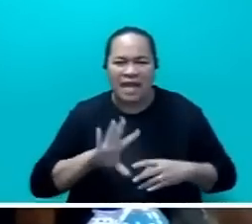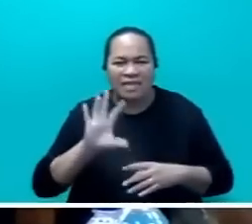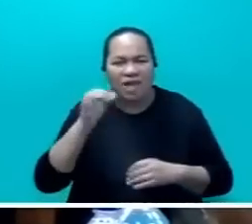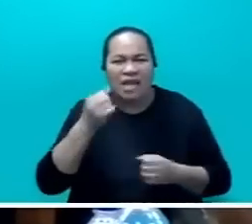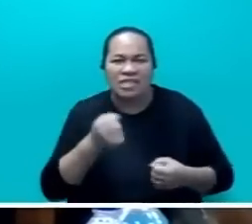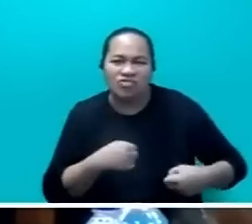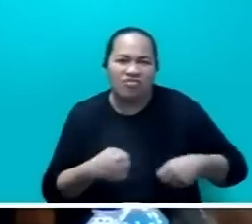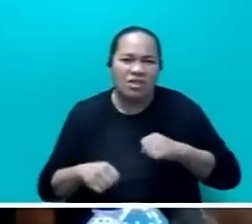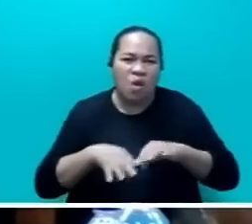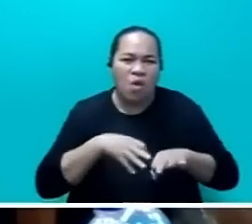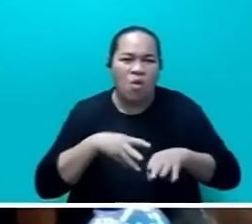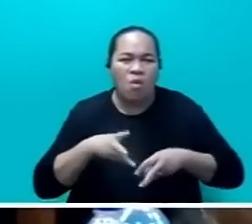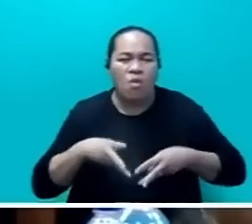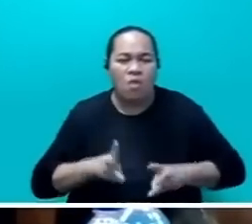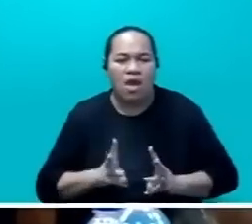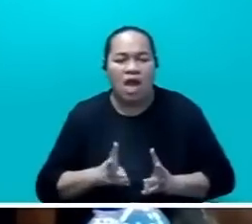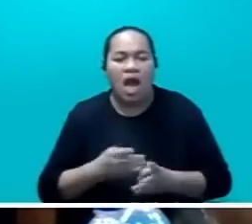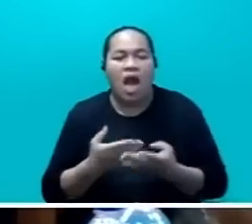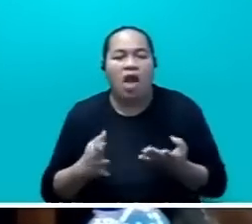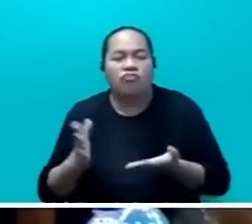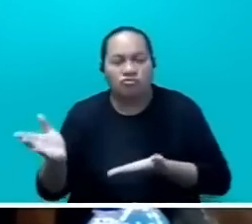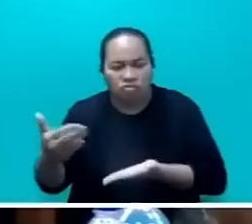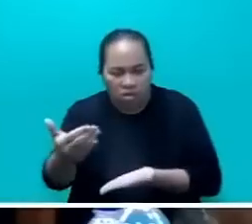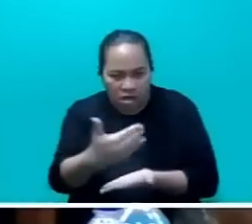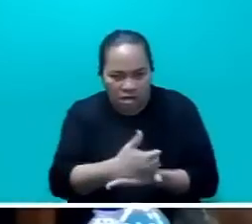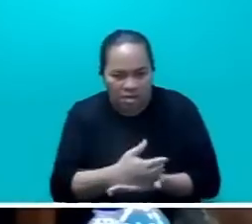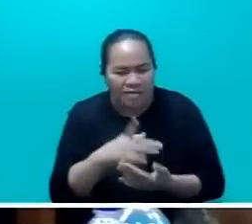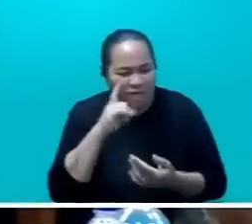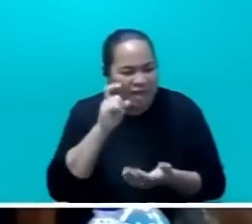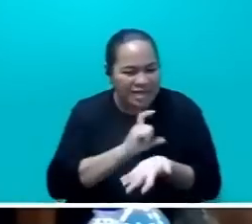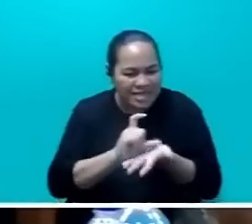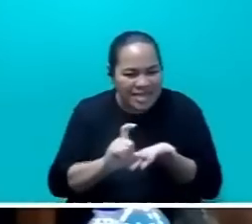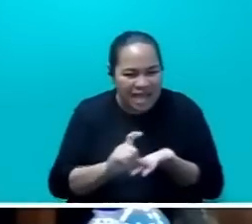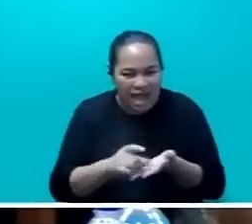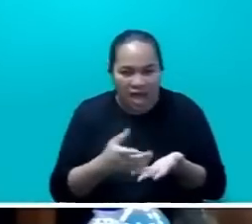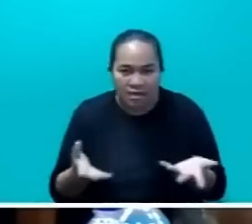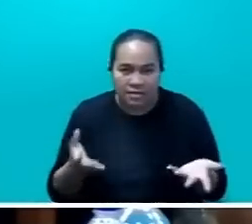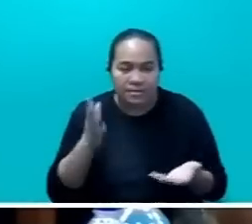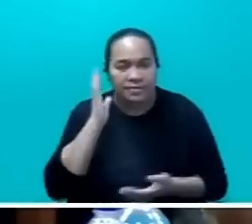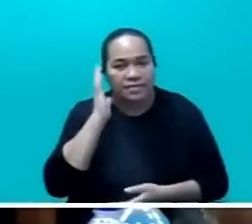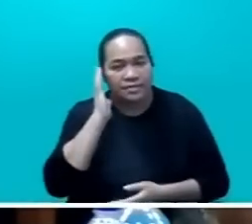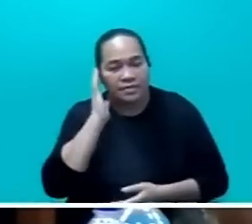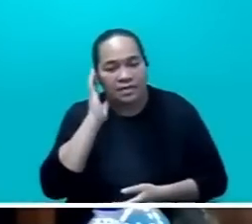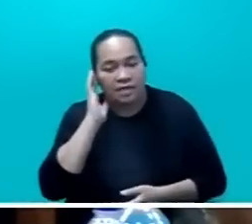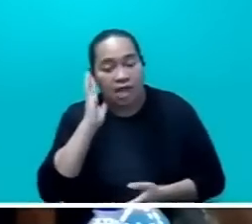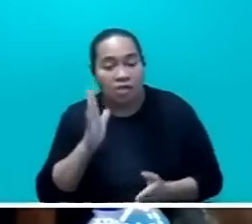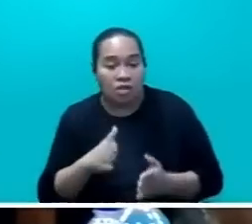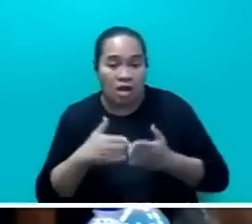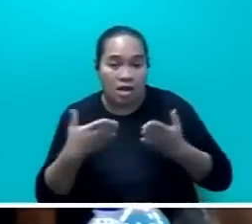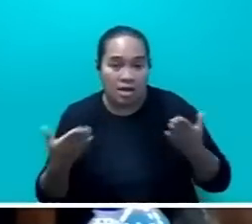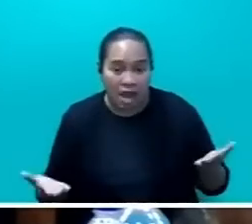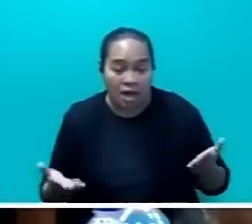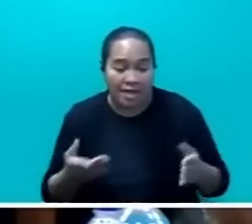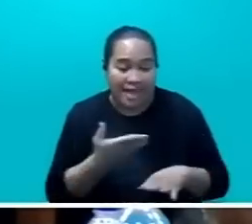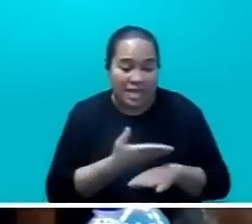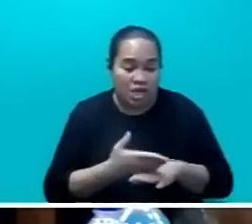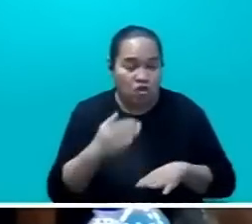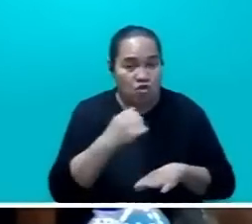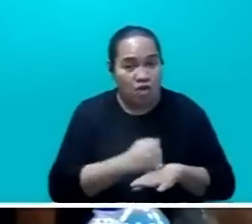strategies. That's very clear from the areas that we see. So, Mr. Speaker, what the new